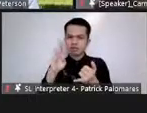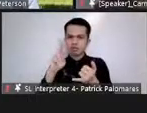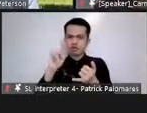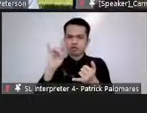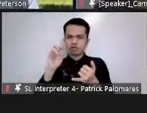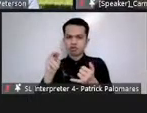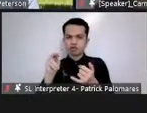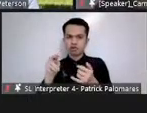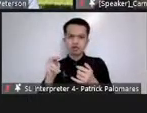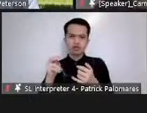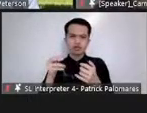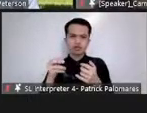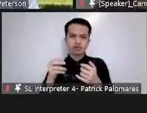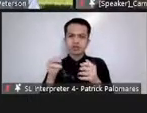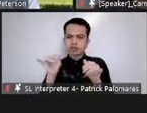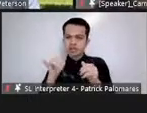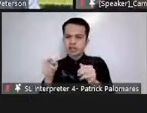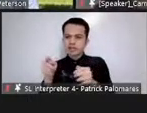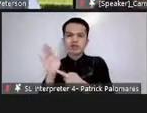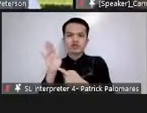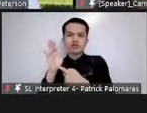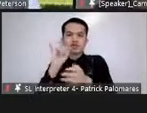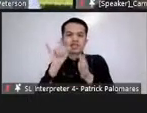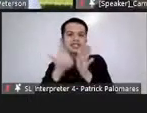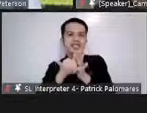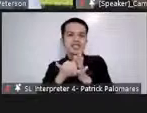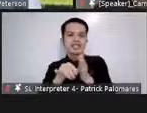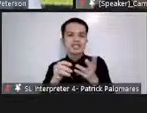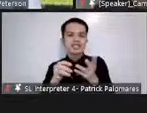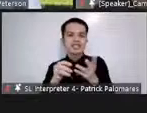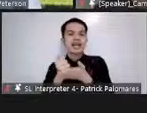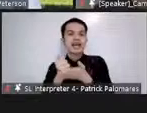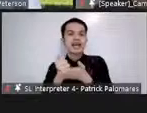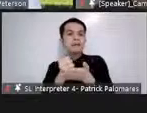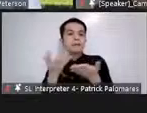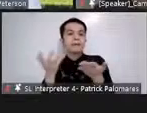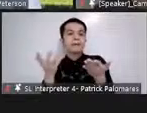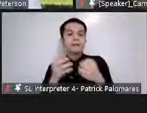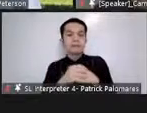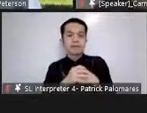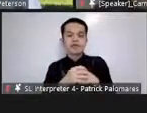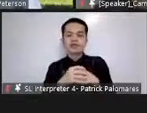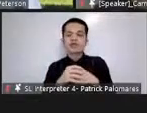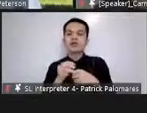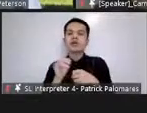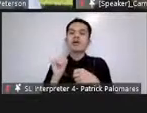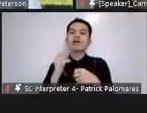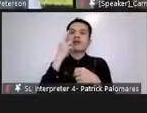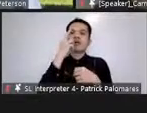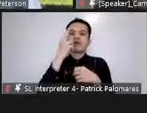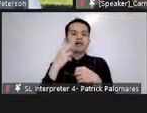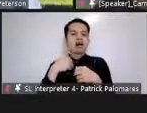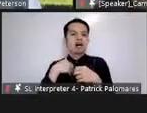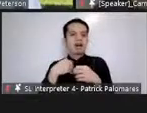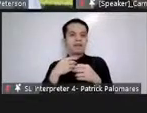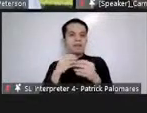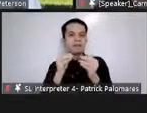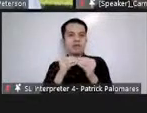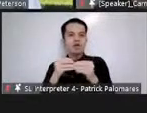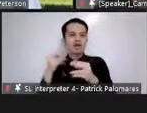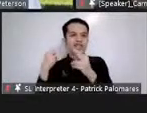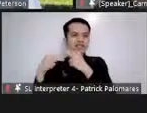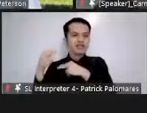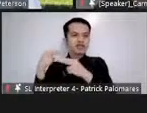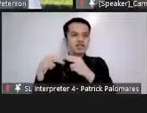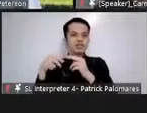it's fostering their identity. It helped them realize that they have very deep roots and they're